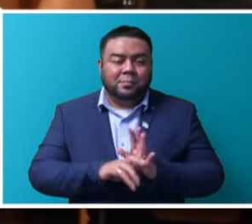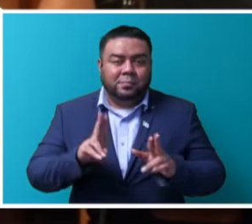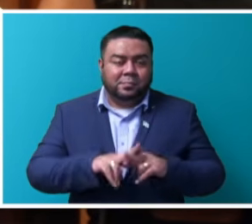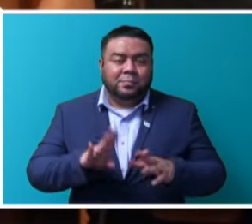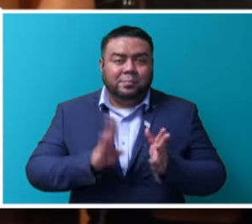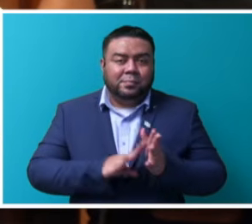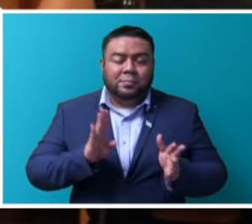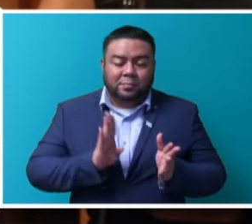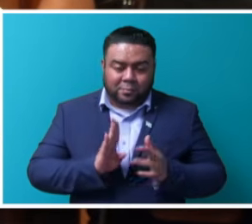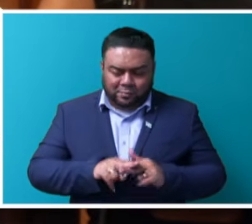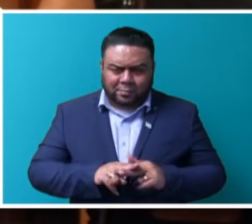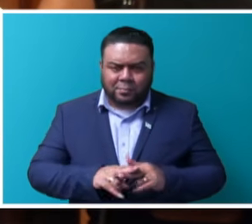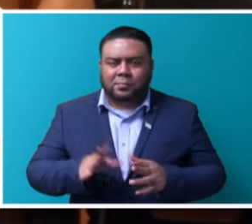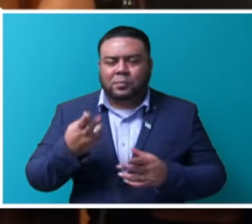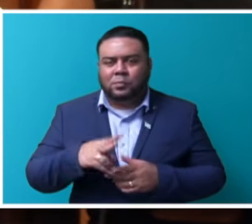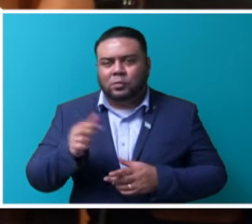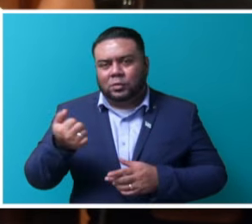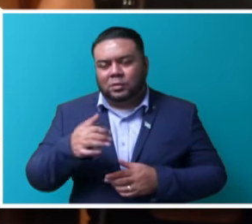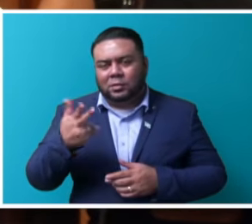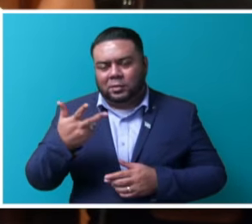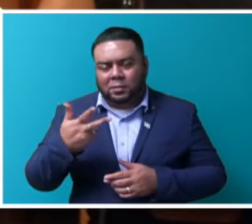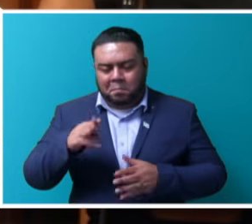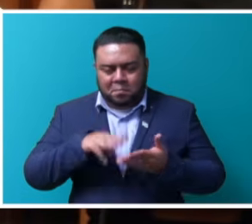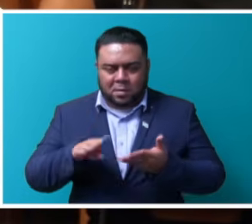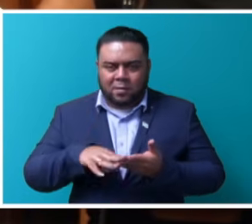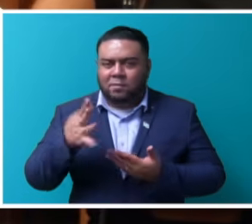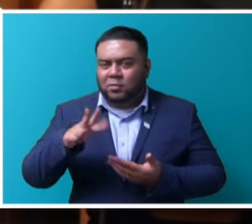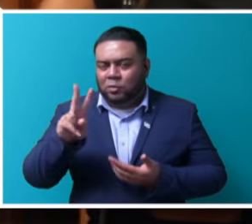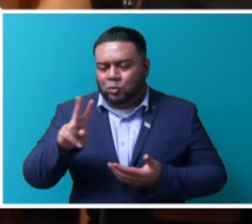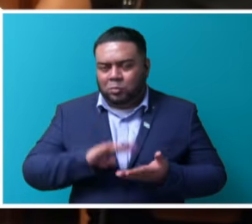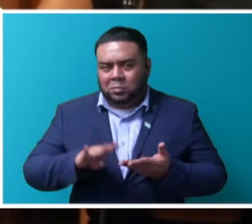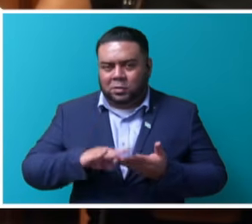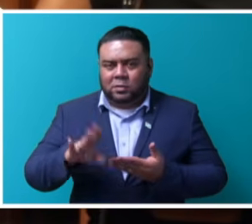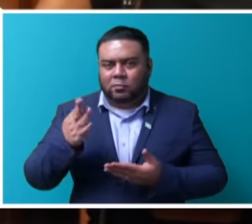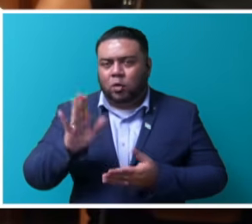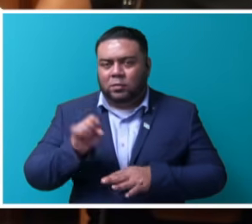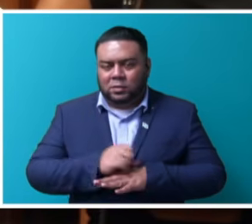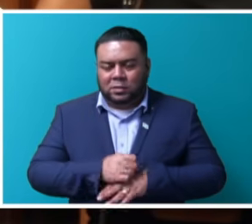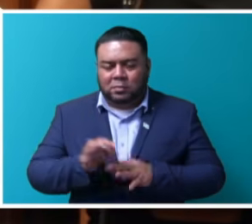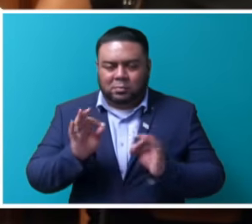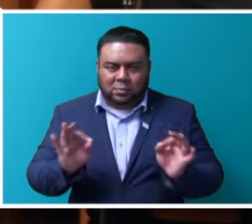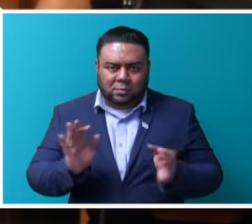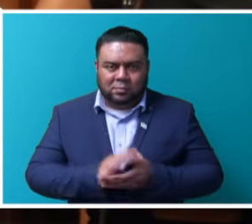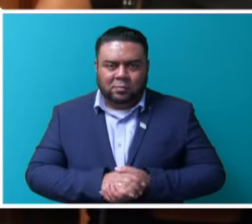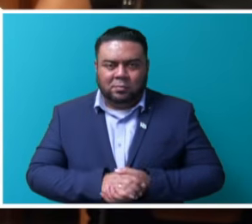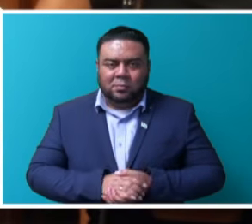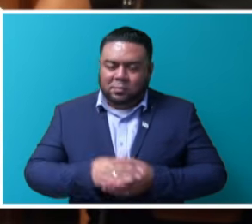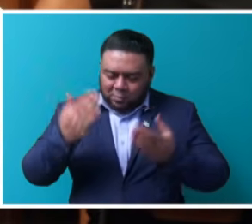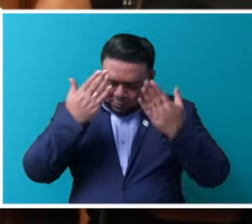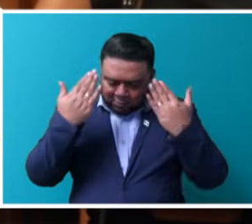a total budget of $168 million, including $52 million for overseas peacekeeping. Mr. Speaker, the Ministry